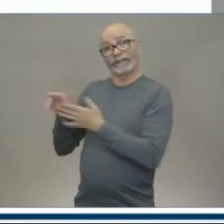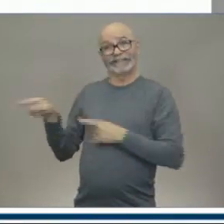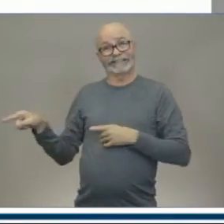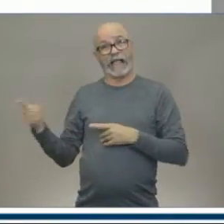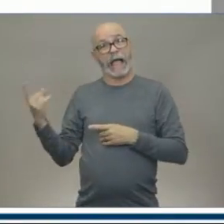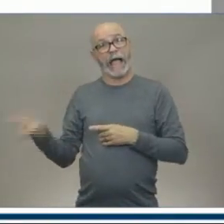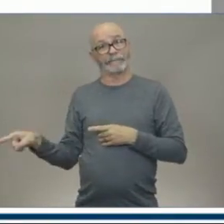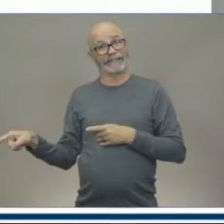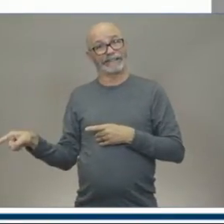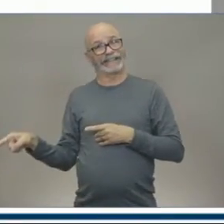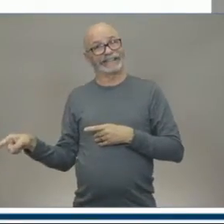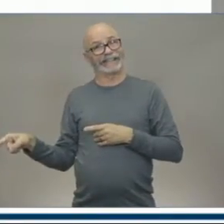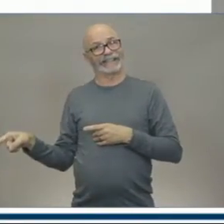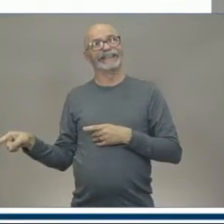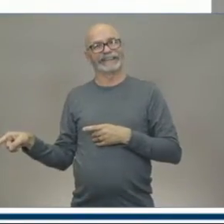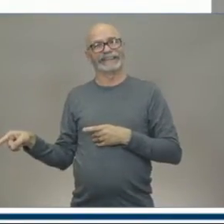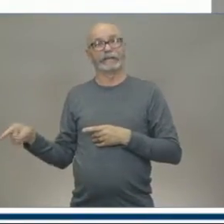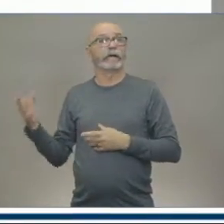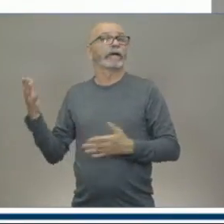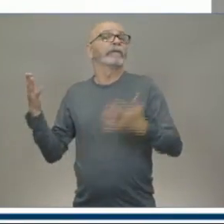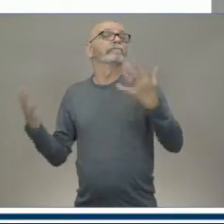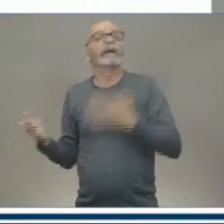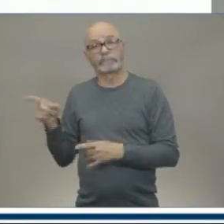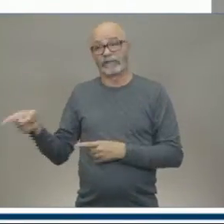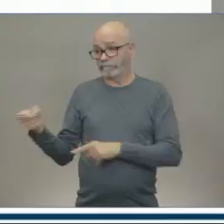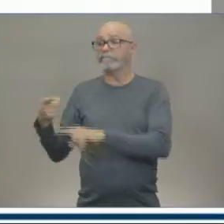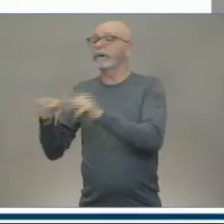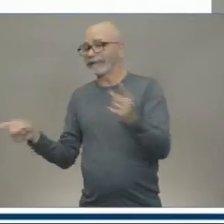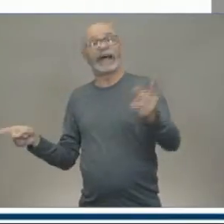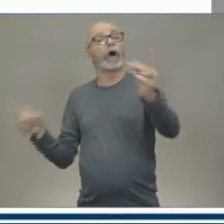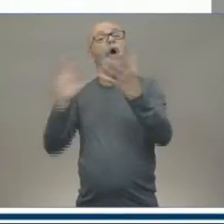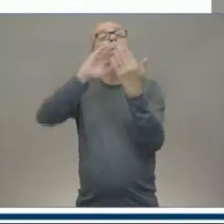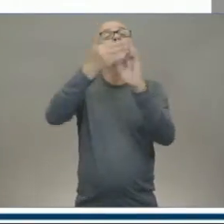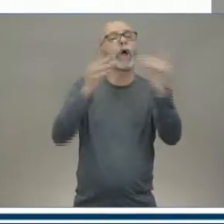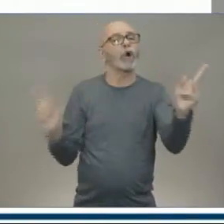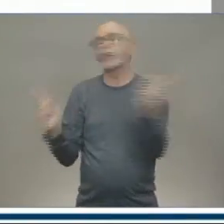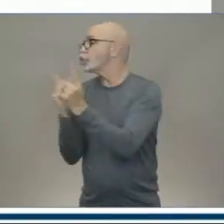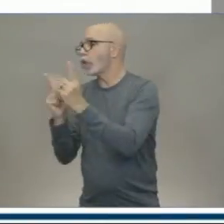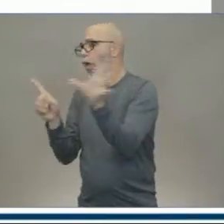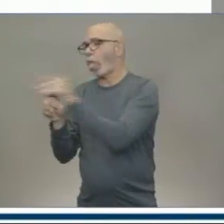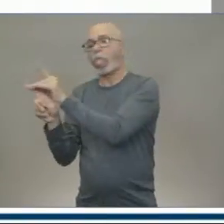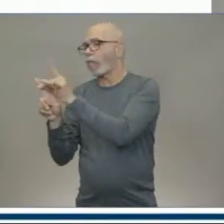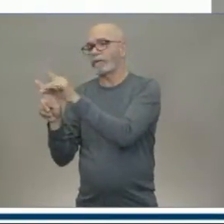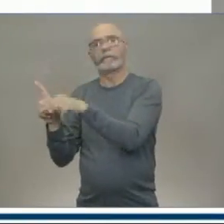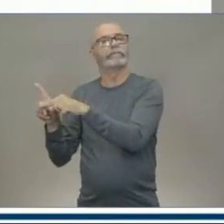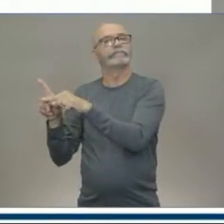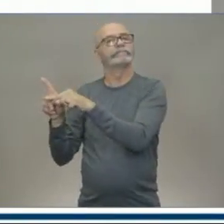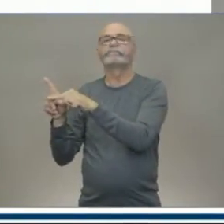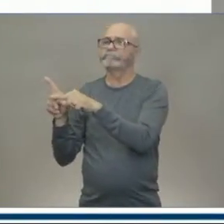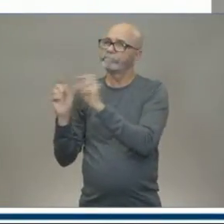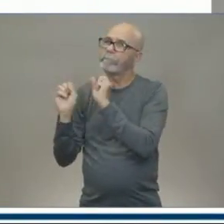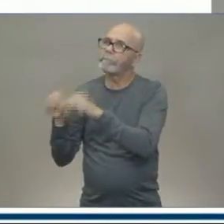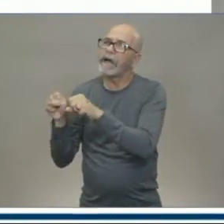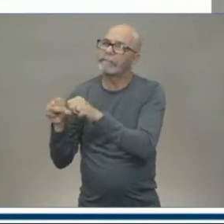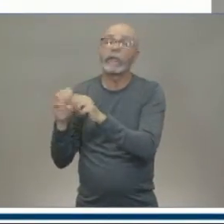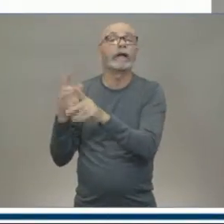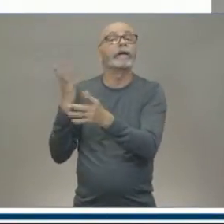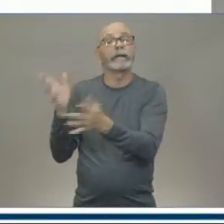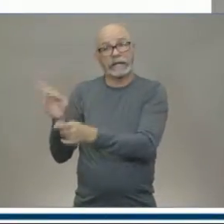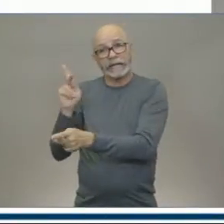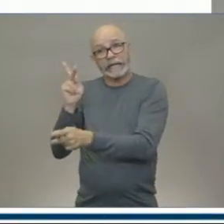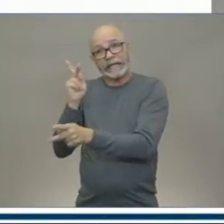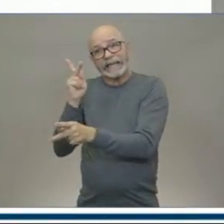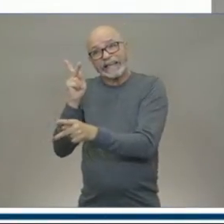simply a reflection of community spread. And I've been saying that for months, that the way we keep our schools safe is have our community